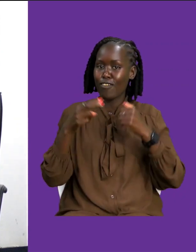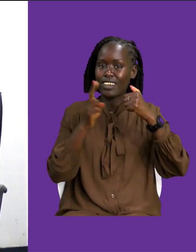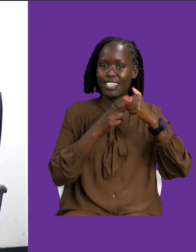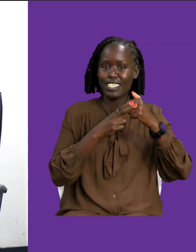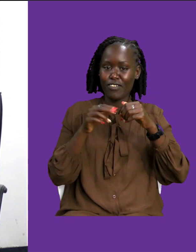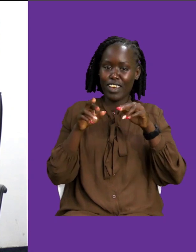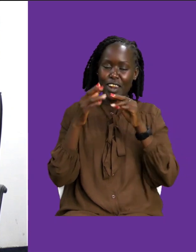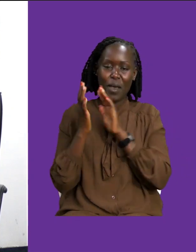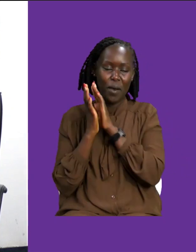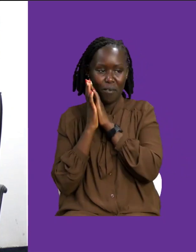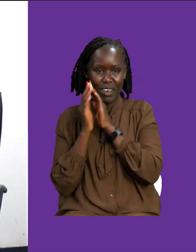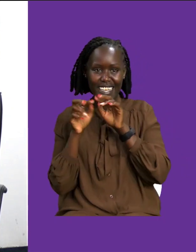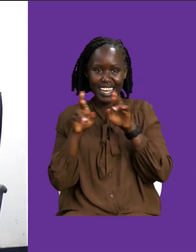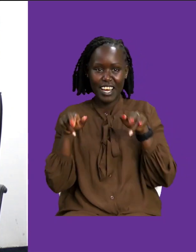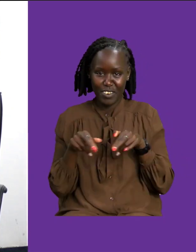5.